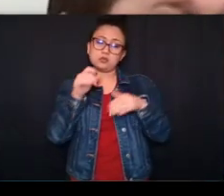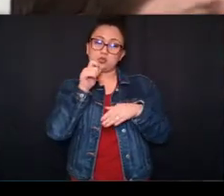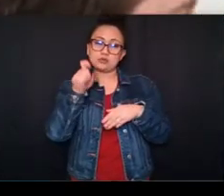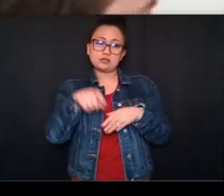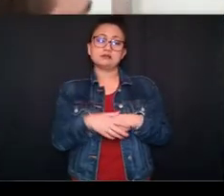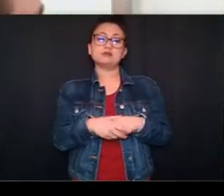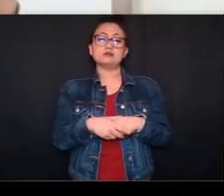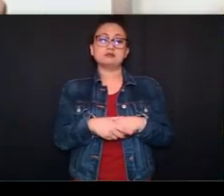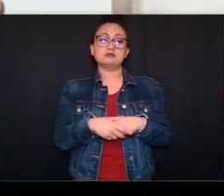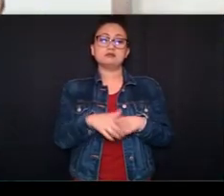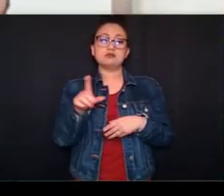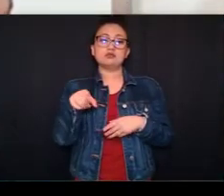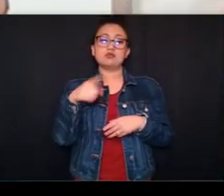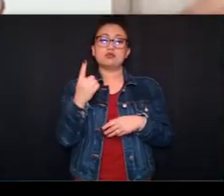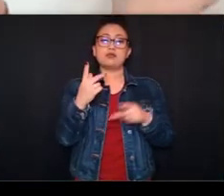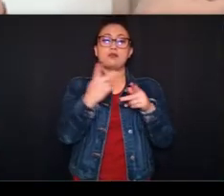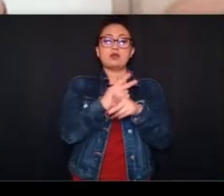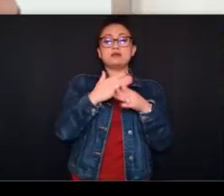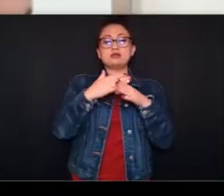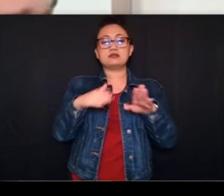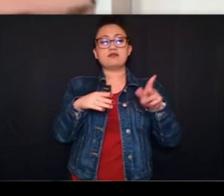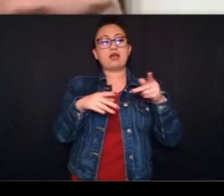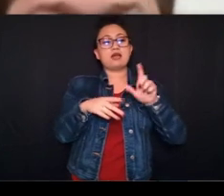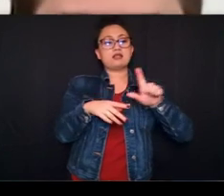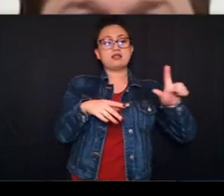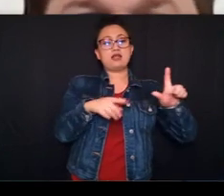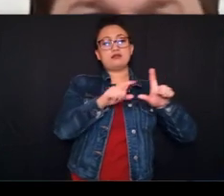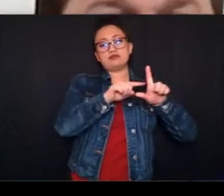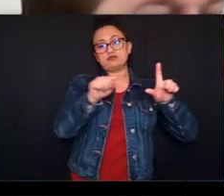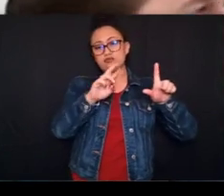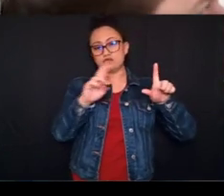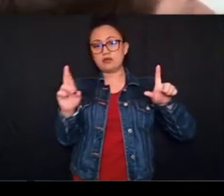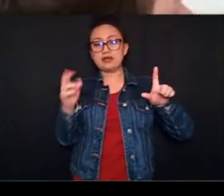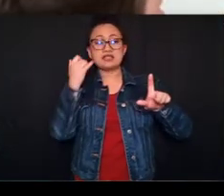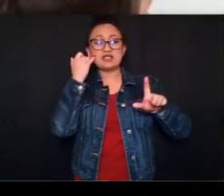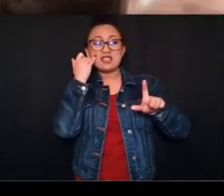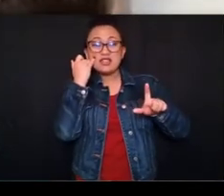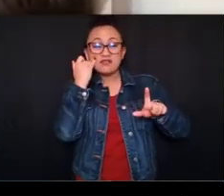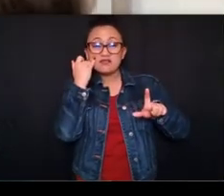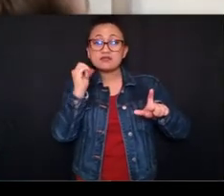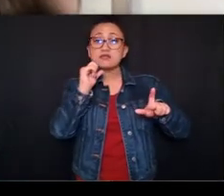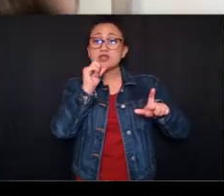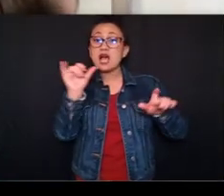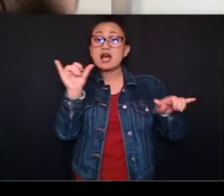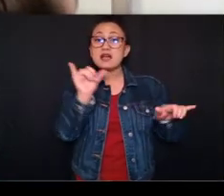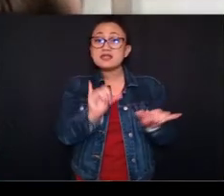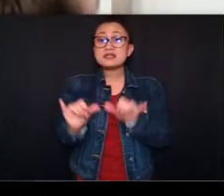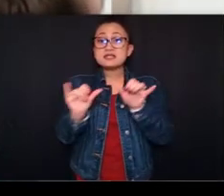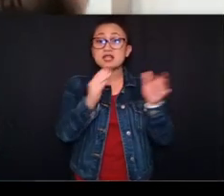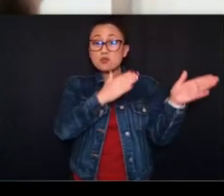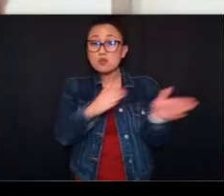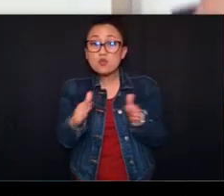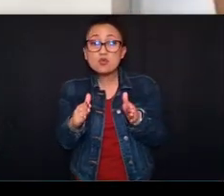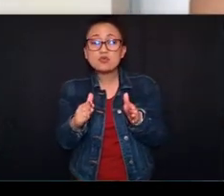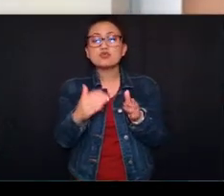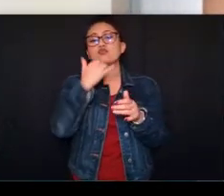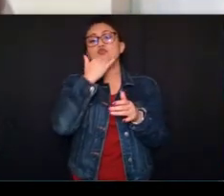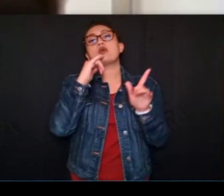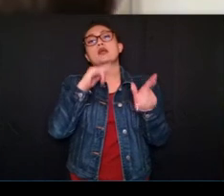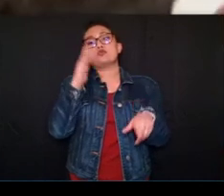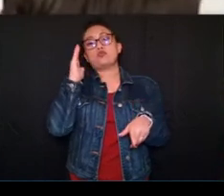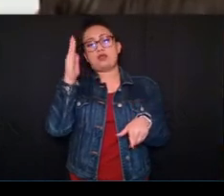to right. If you start doing things out of order, then you're not going to get the right answer. Now, I want to contrast that to what we had up here. We could have done